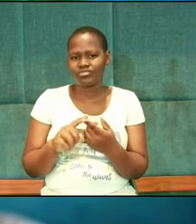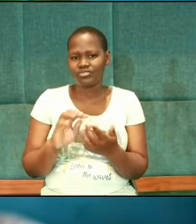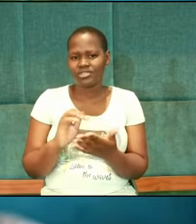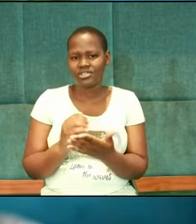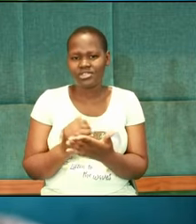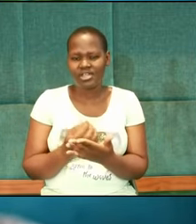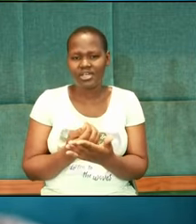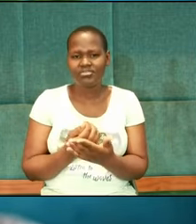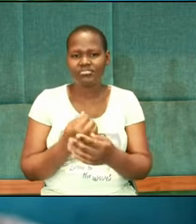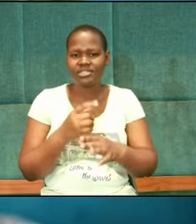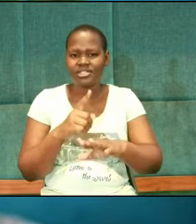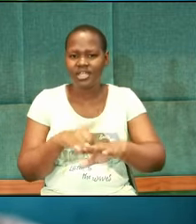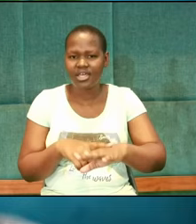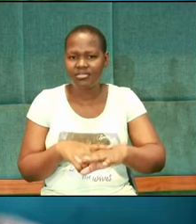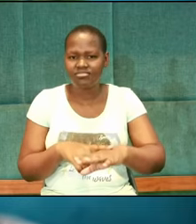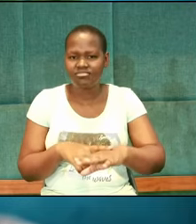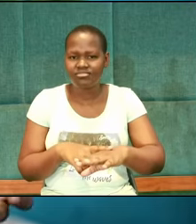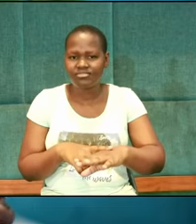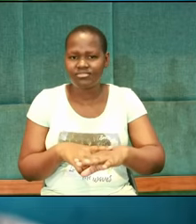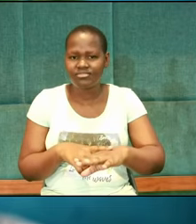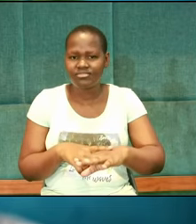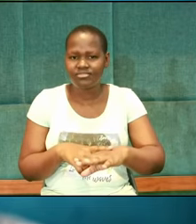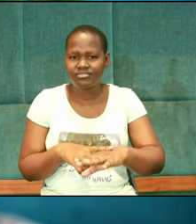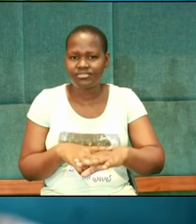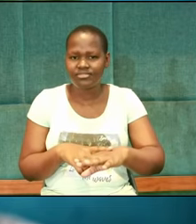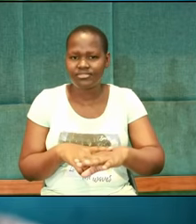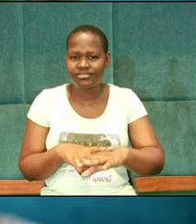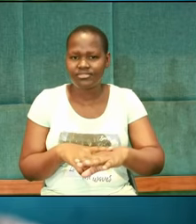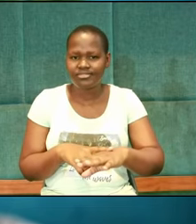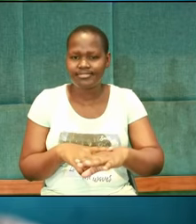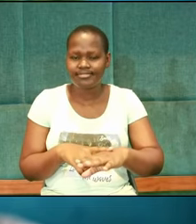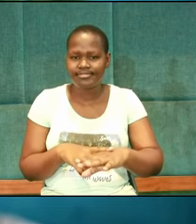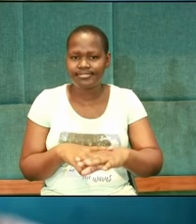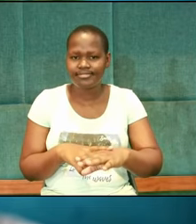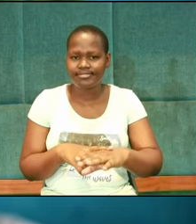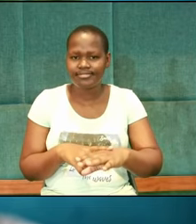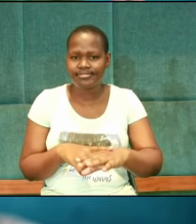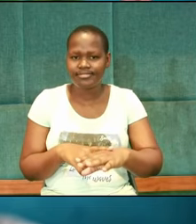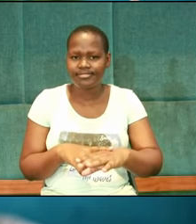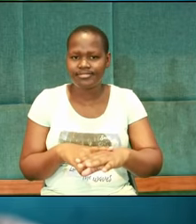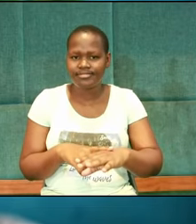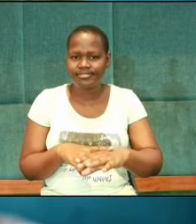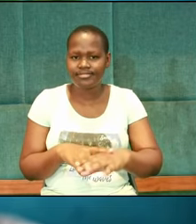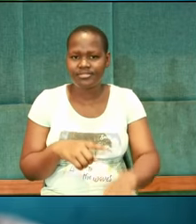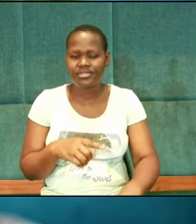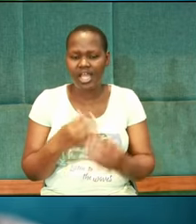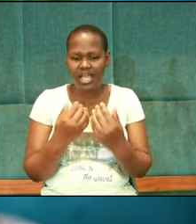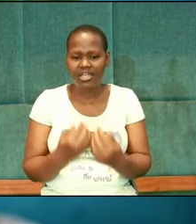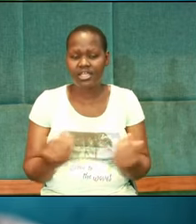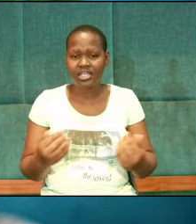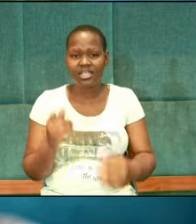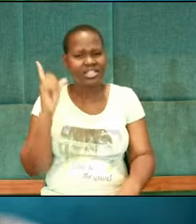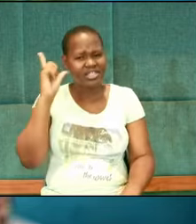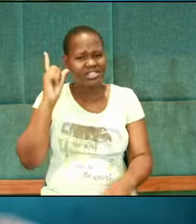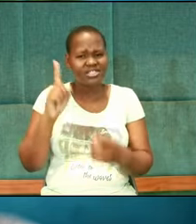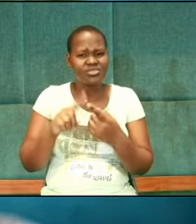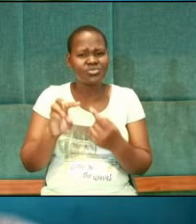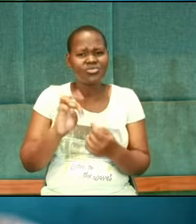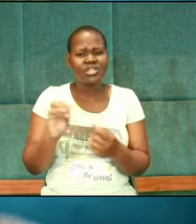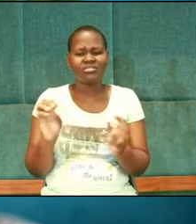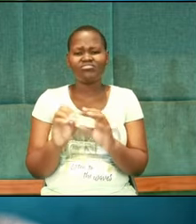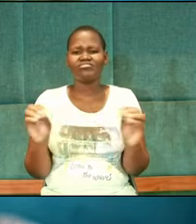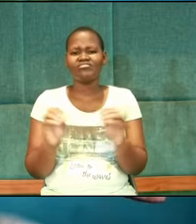just looking for somebody. You know, when the mothers are with the kids for far too long, when they speak, the kids don't listen to them again. They